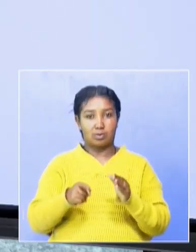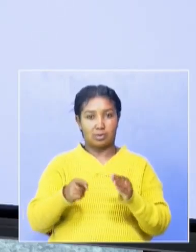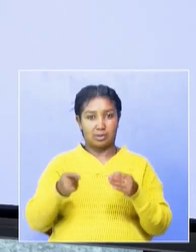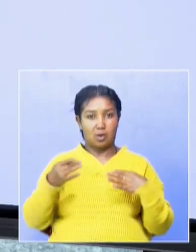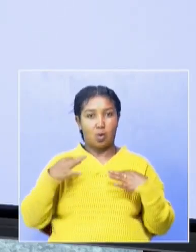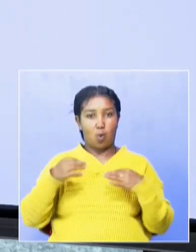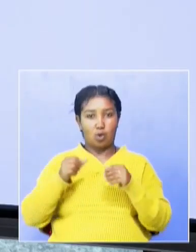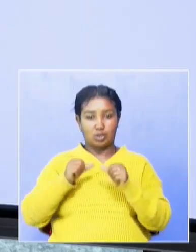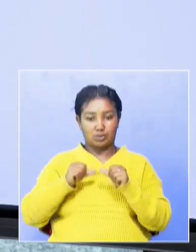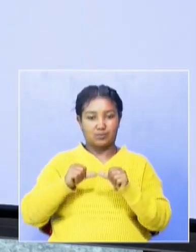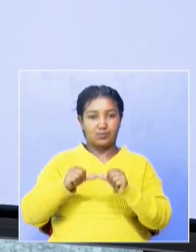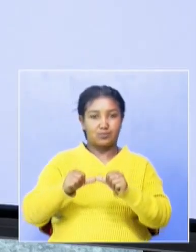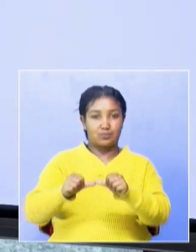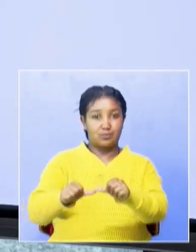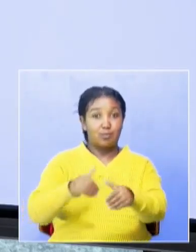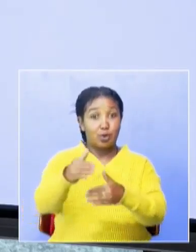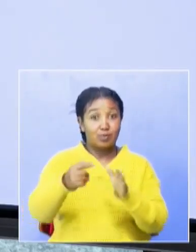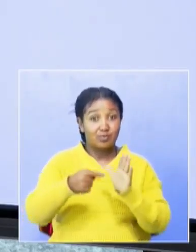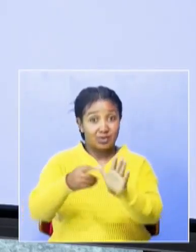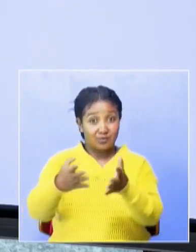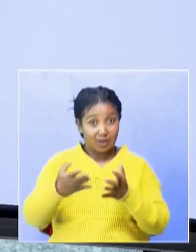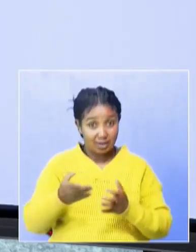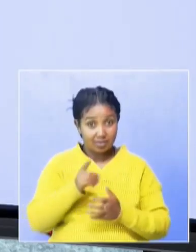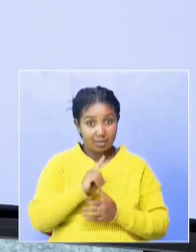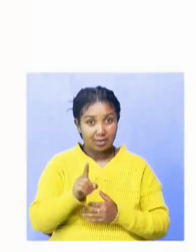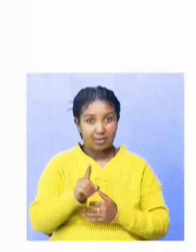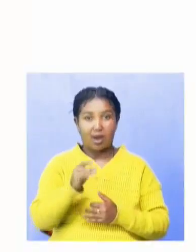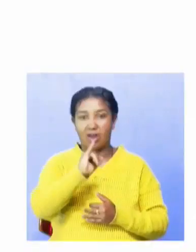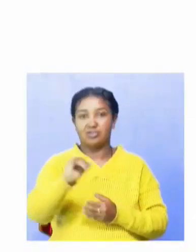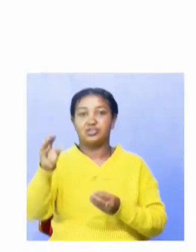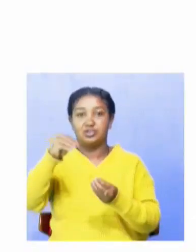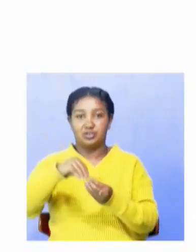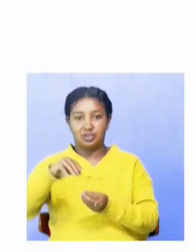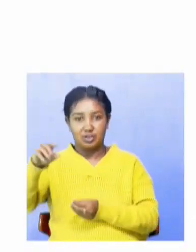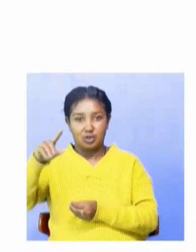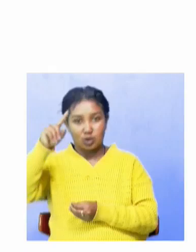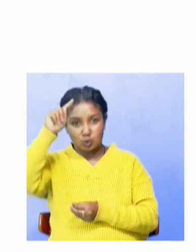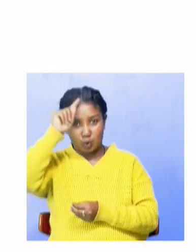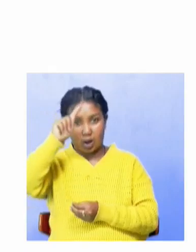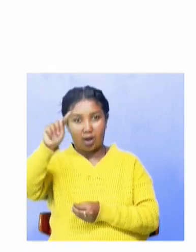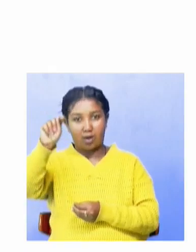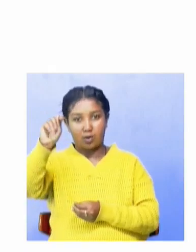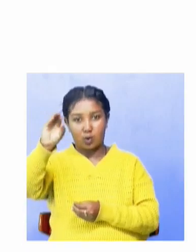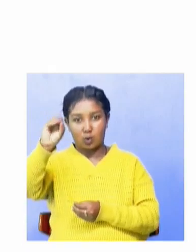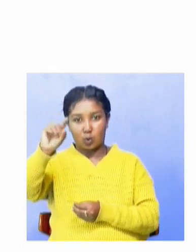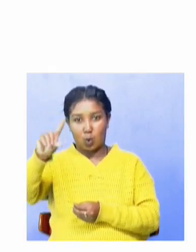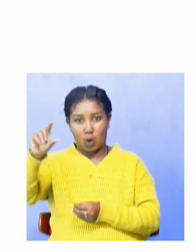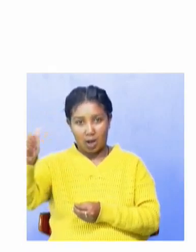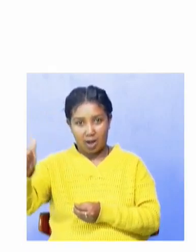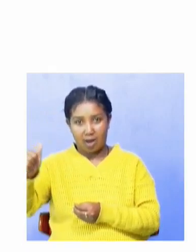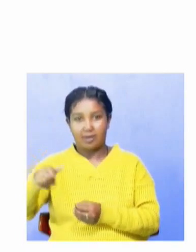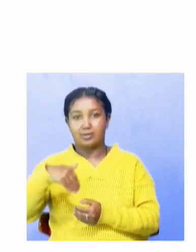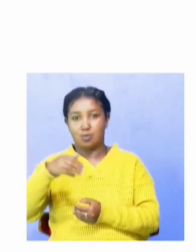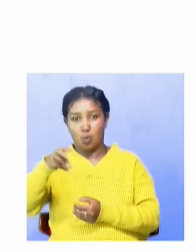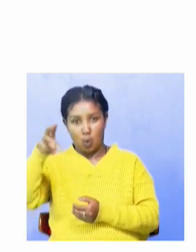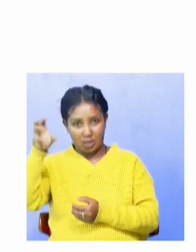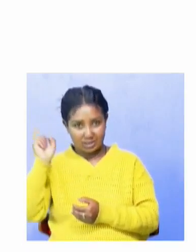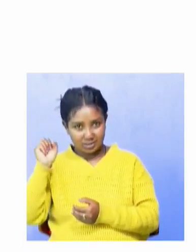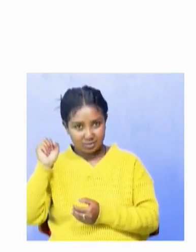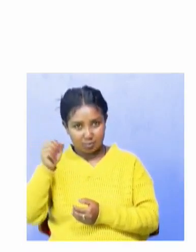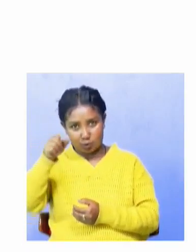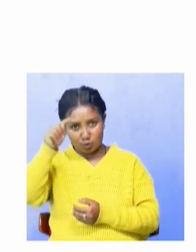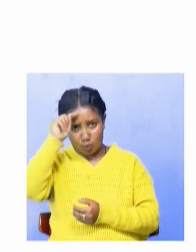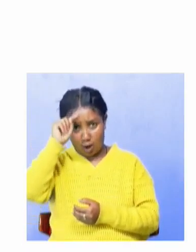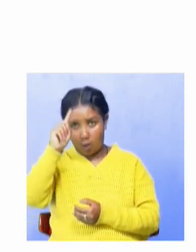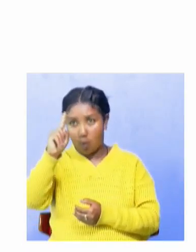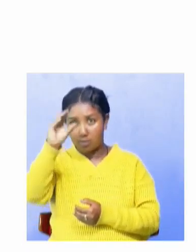has progress, you can use Tola, then was, because